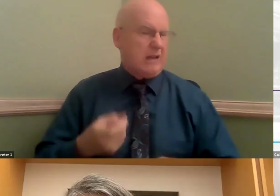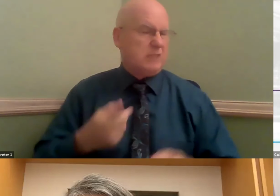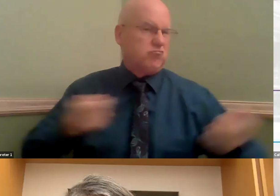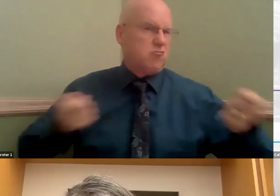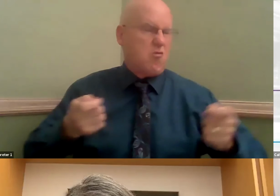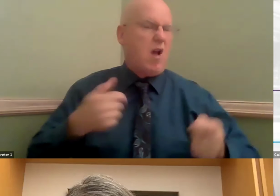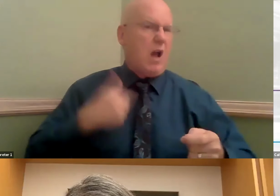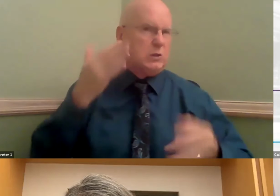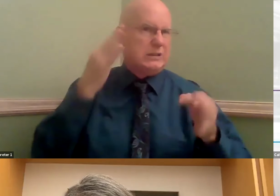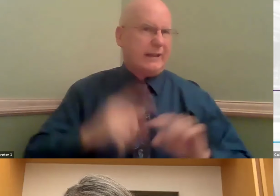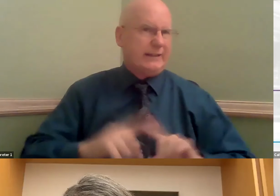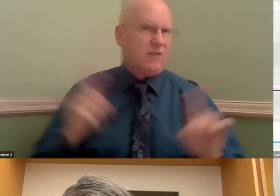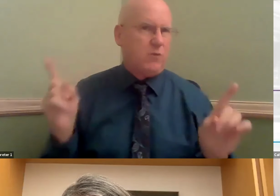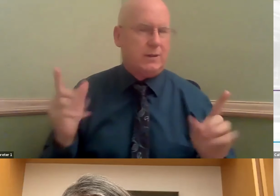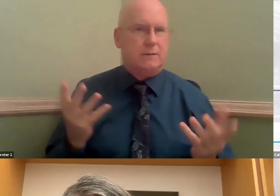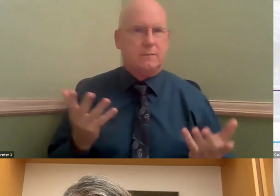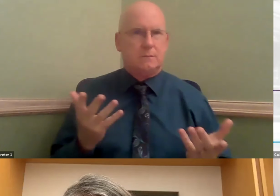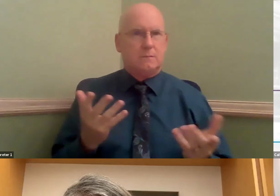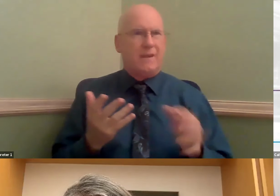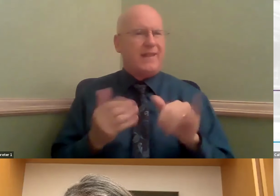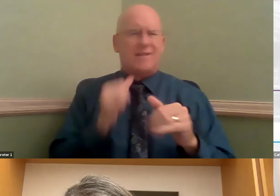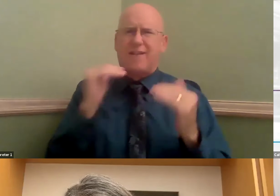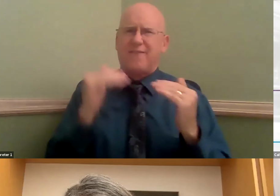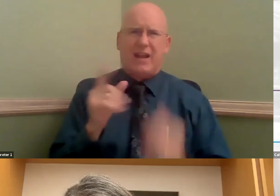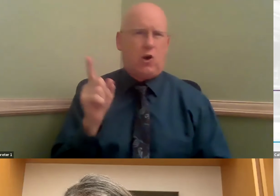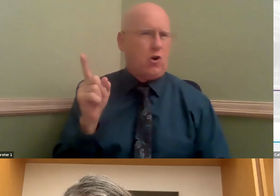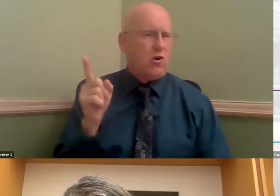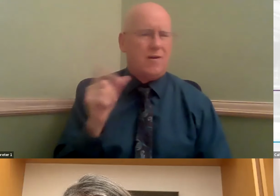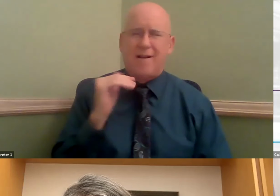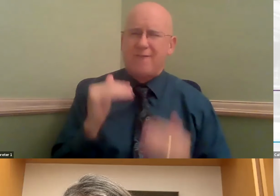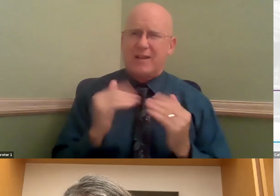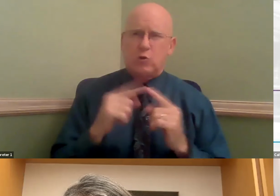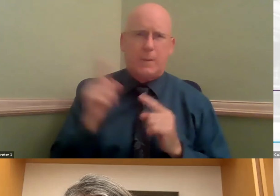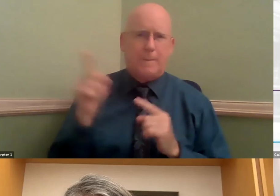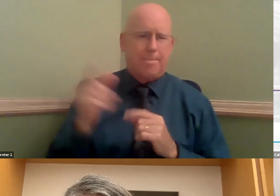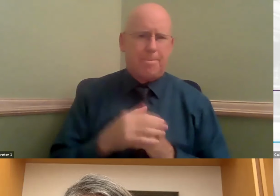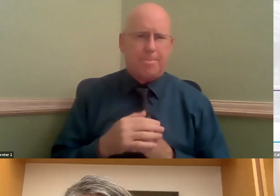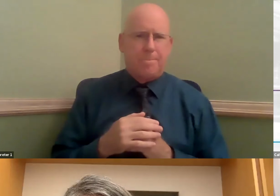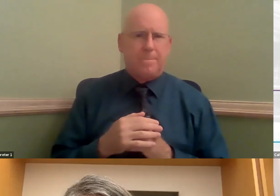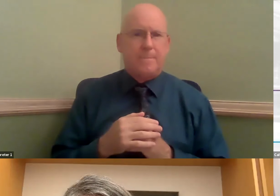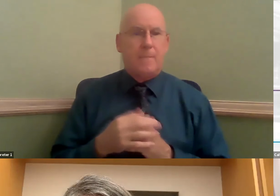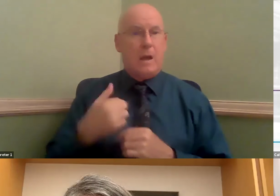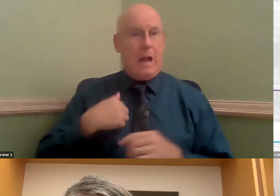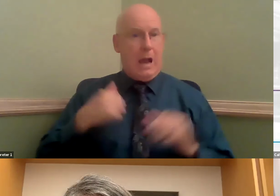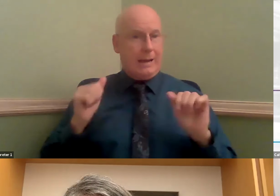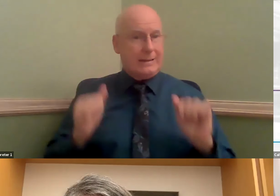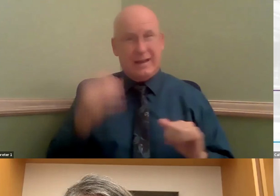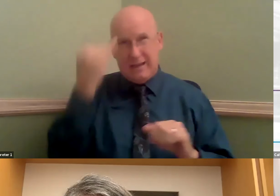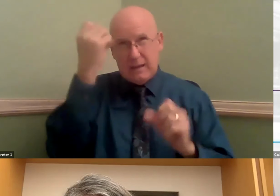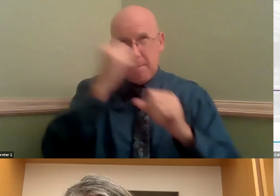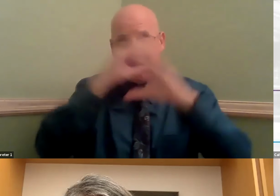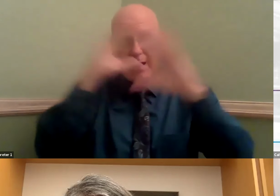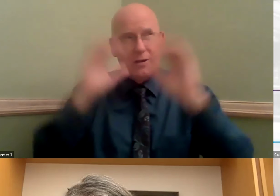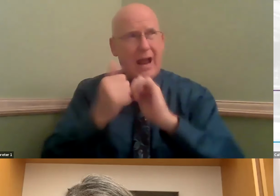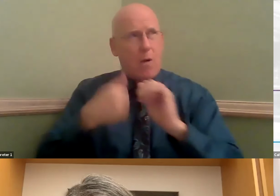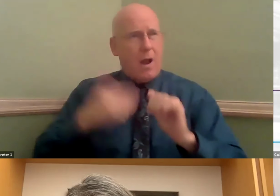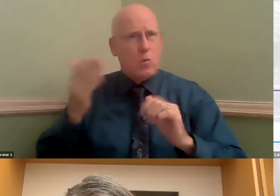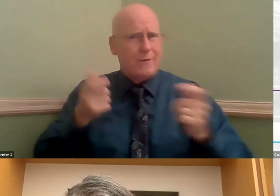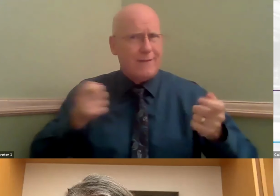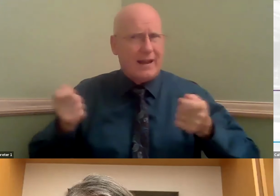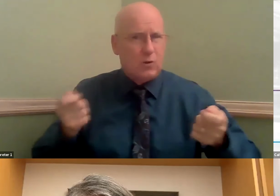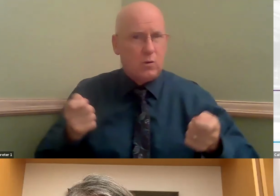everything. And that would be grossly unfair, to be perfectly honest with you. You know, I could only imagine how I would have handled it and what